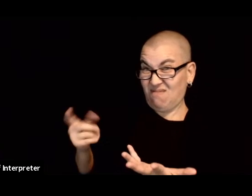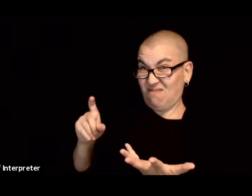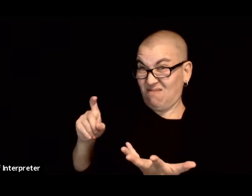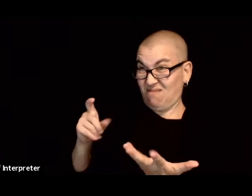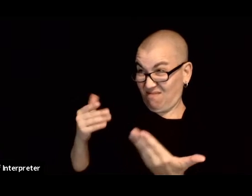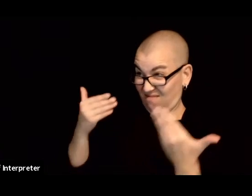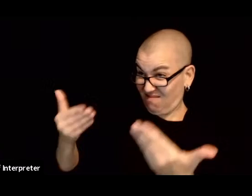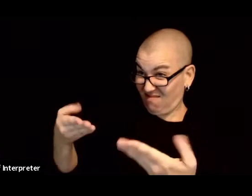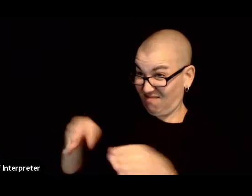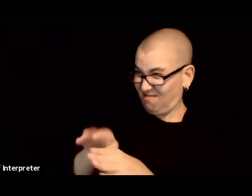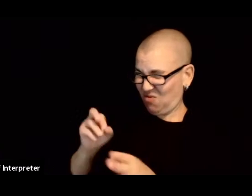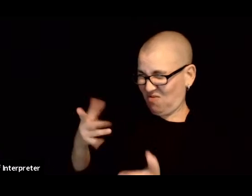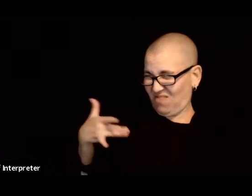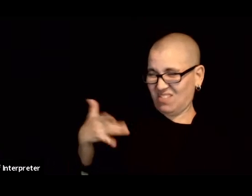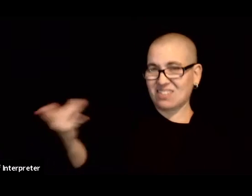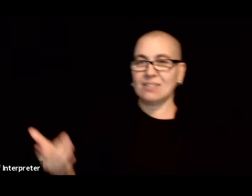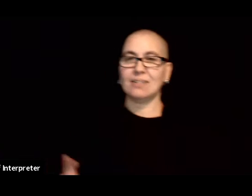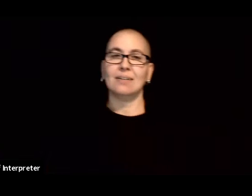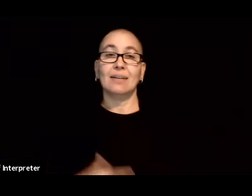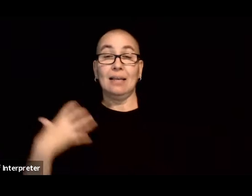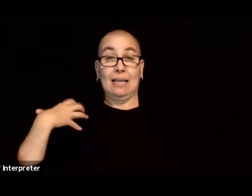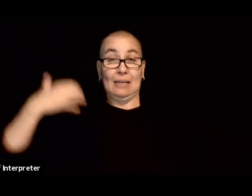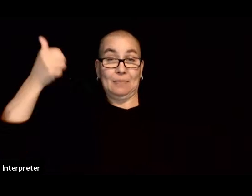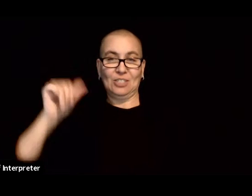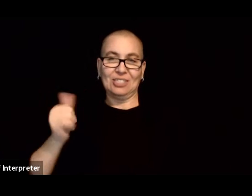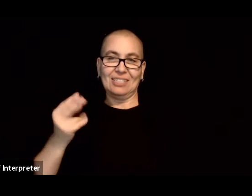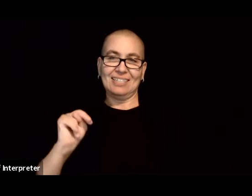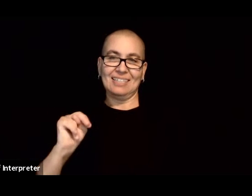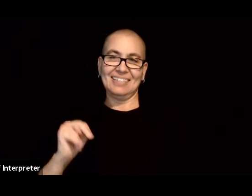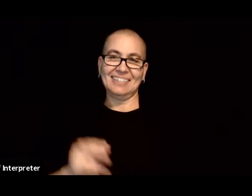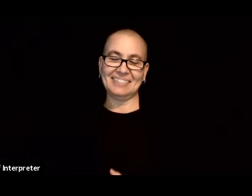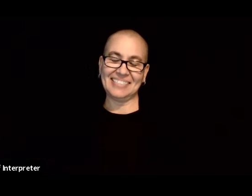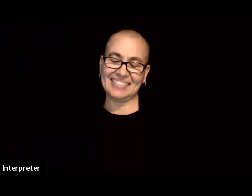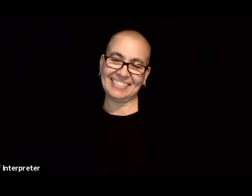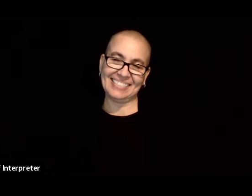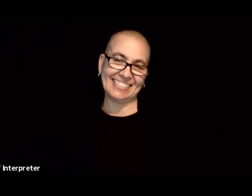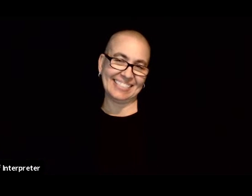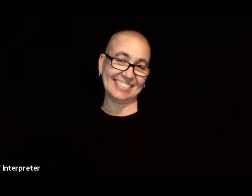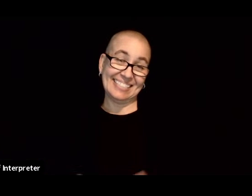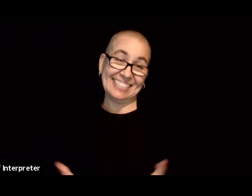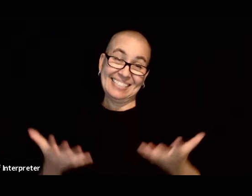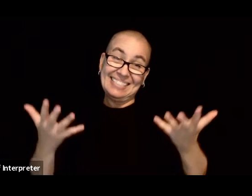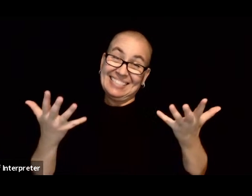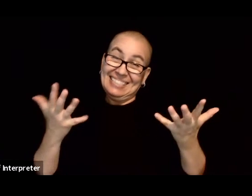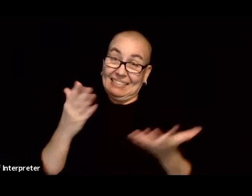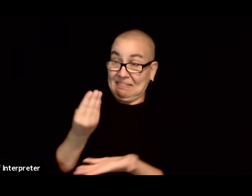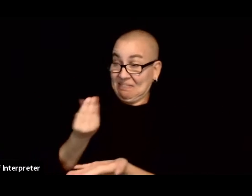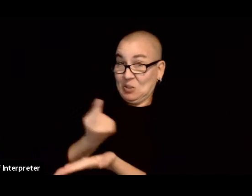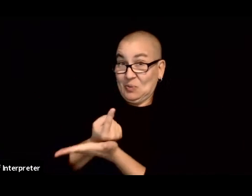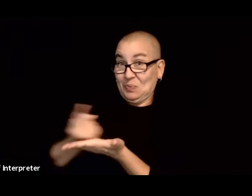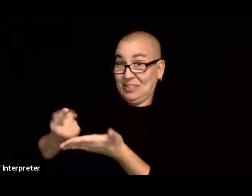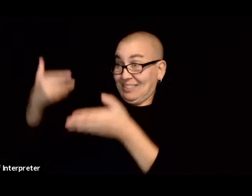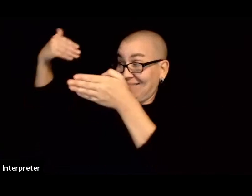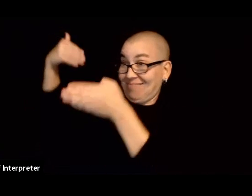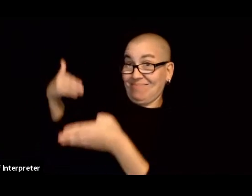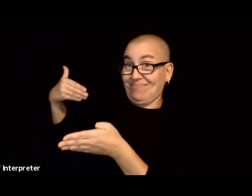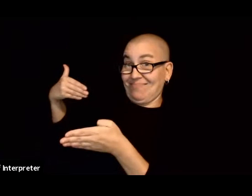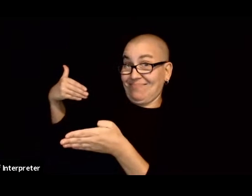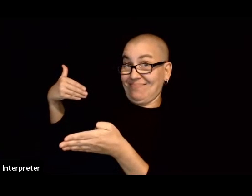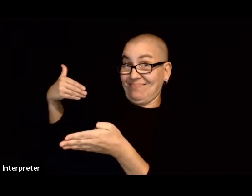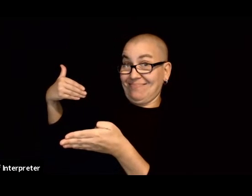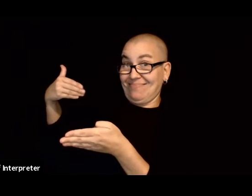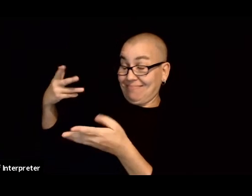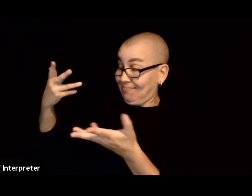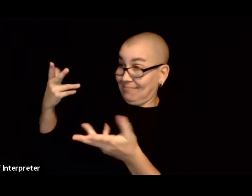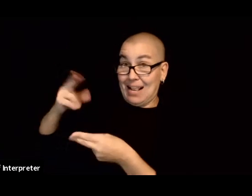has, certainly getting a lot more media attention. Hopefully it's getting more public attention. That to the extent we might have gotten a little complacent